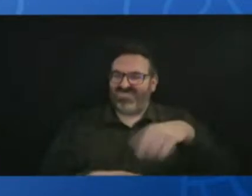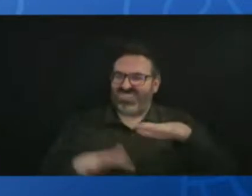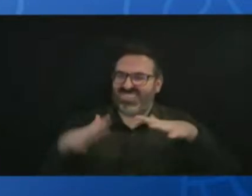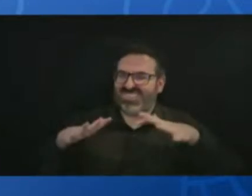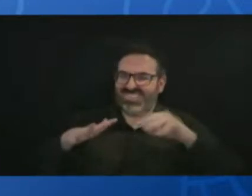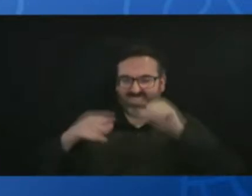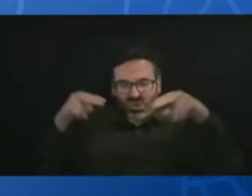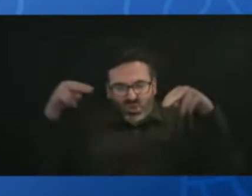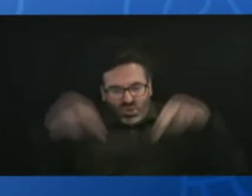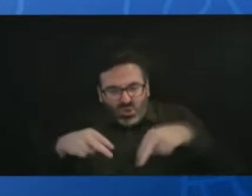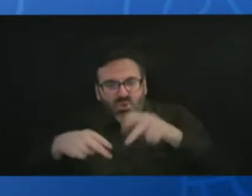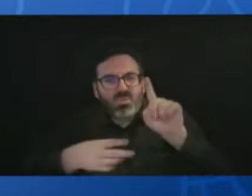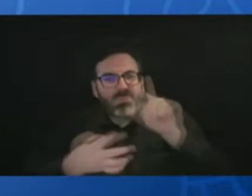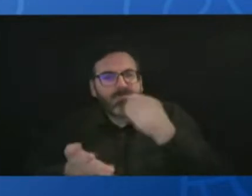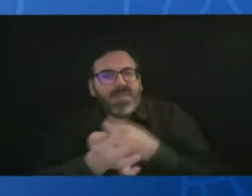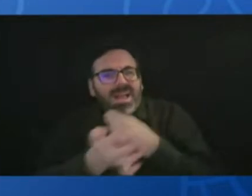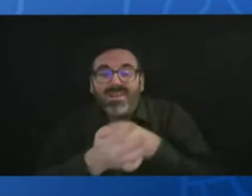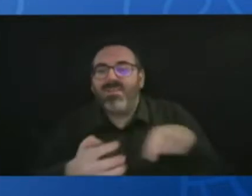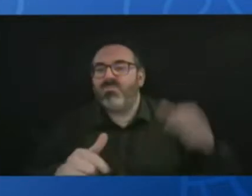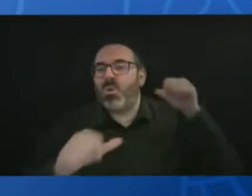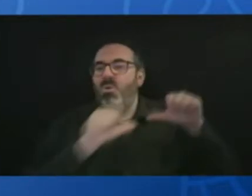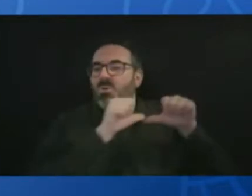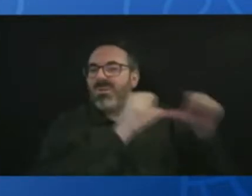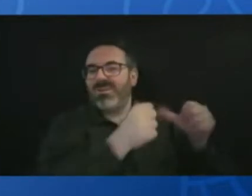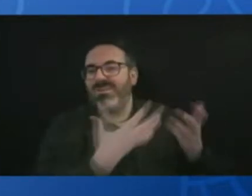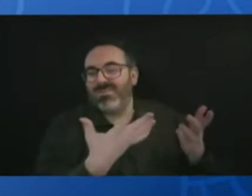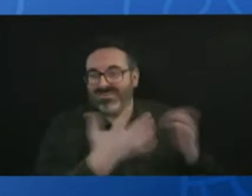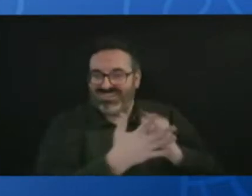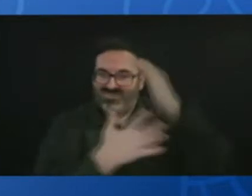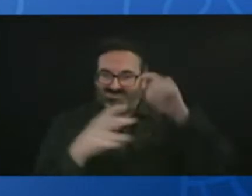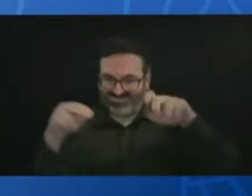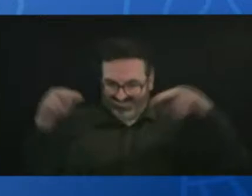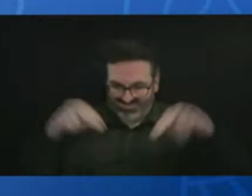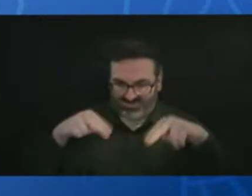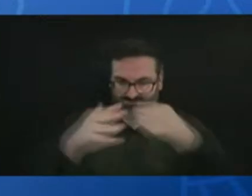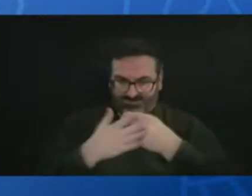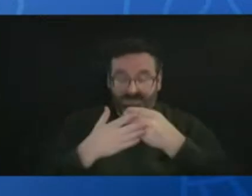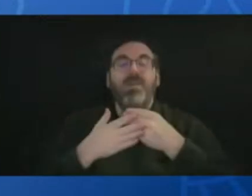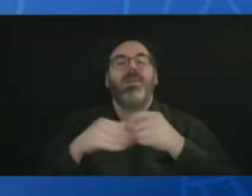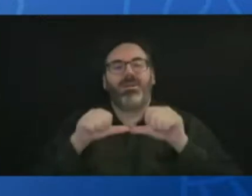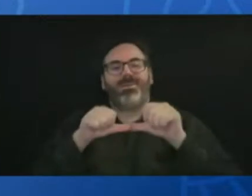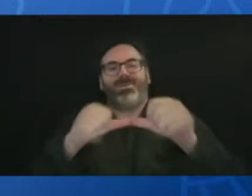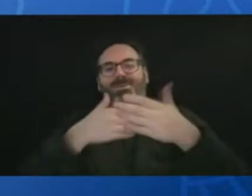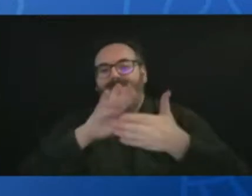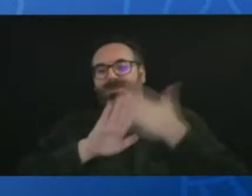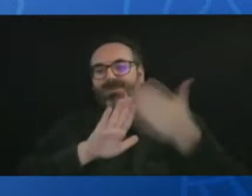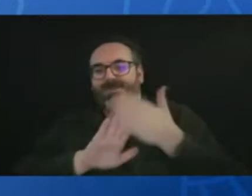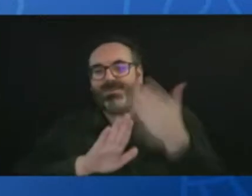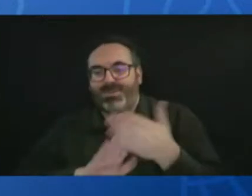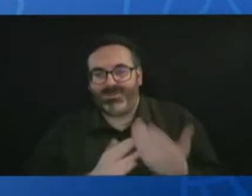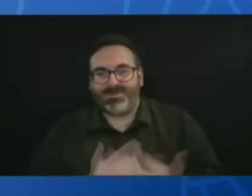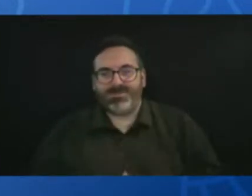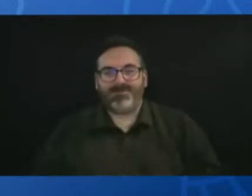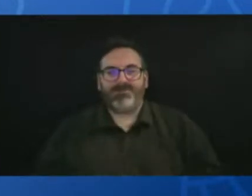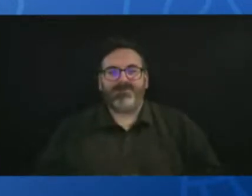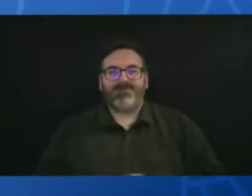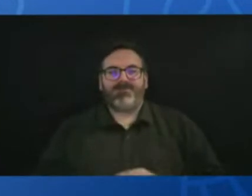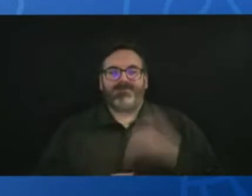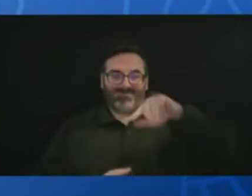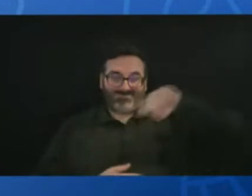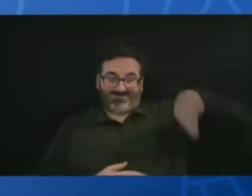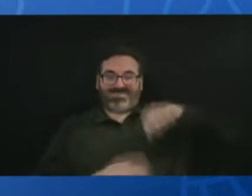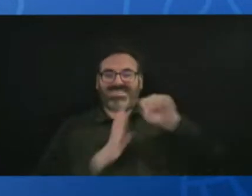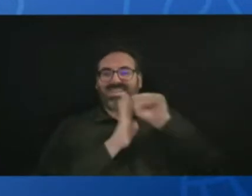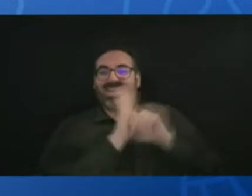of waste and fraud that has existed. But there were thousands of people who were dealing with this. Who is actually dealing with it at State Department? You have the manpower to do there it.